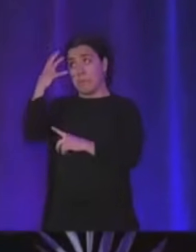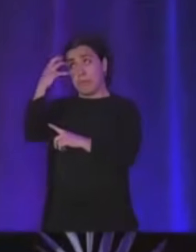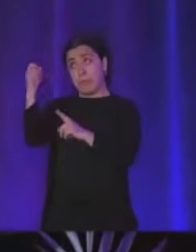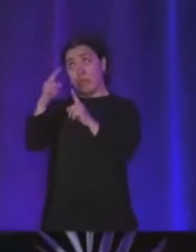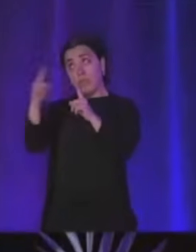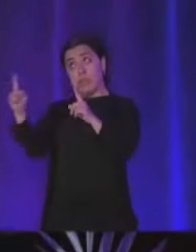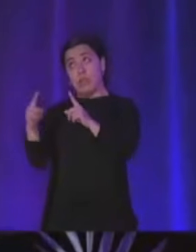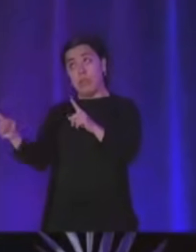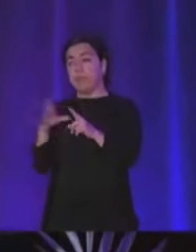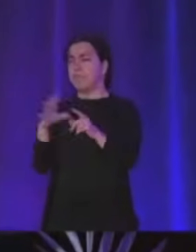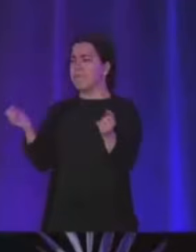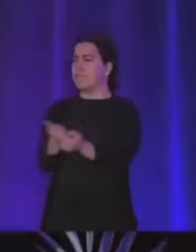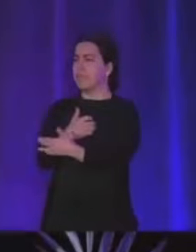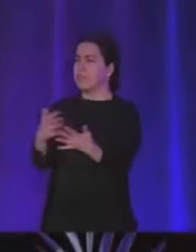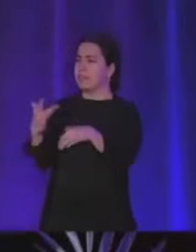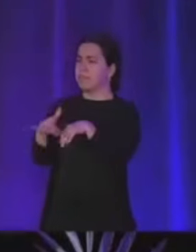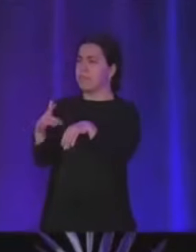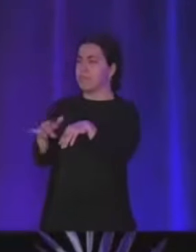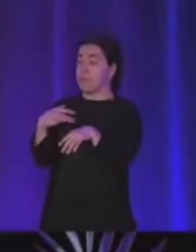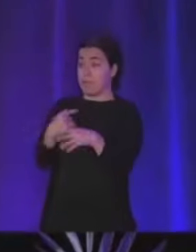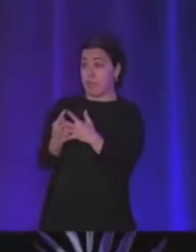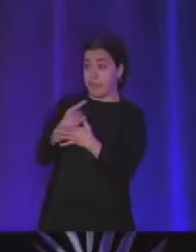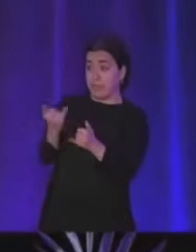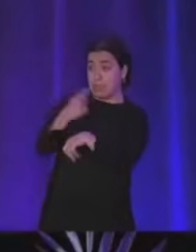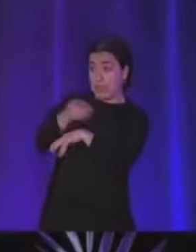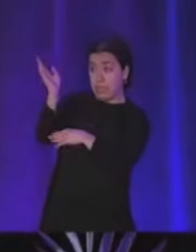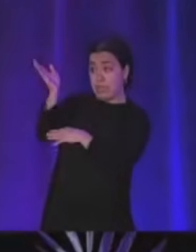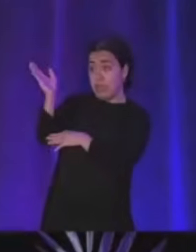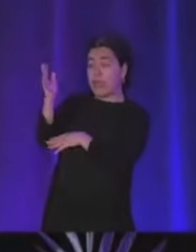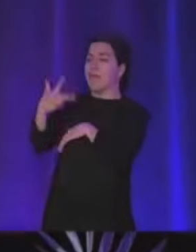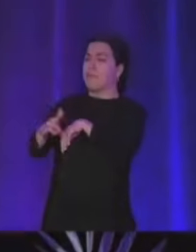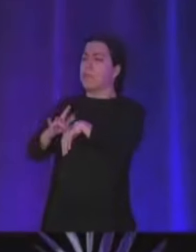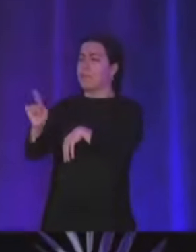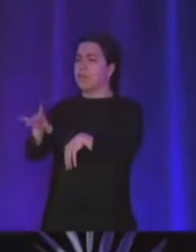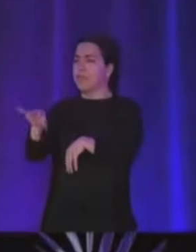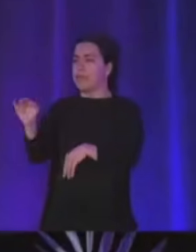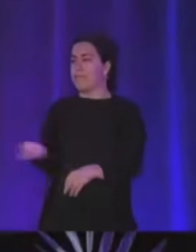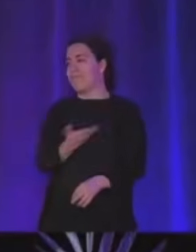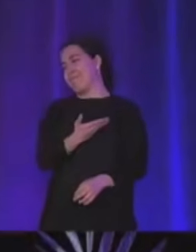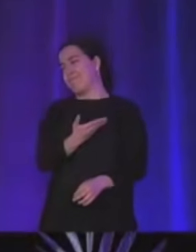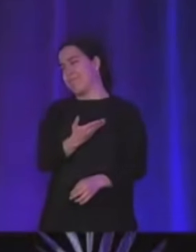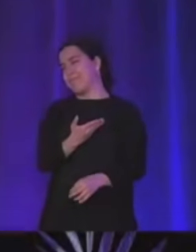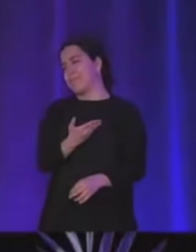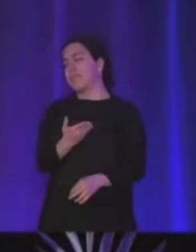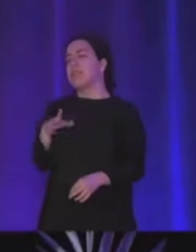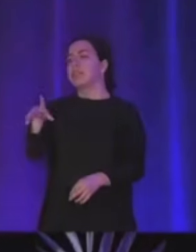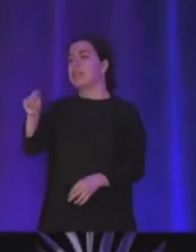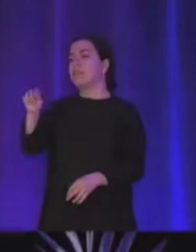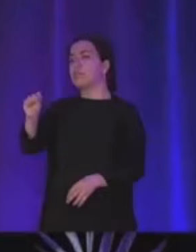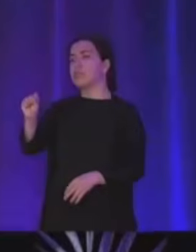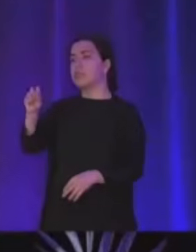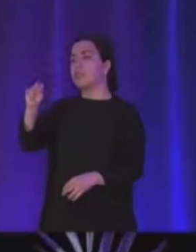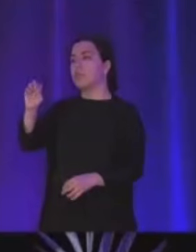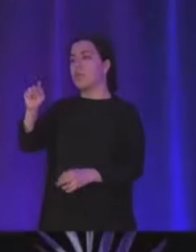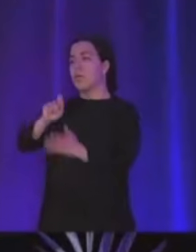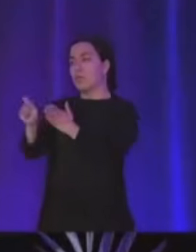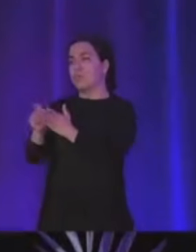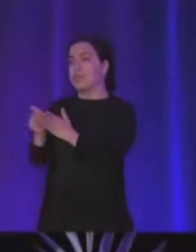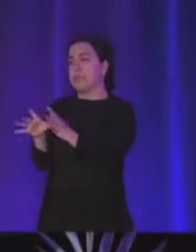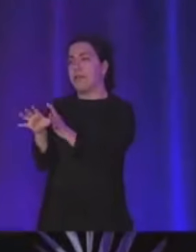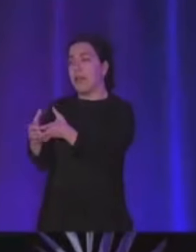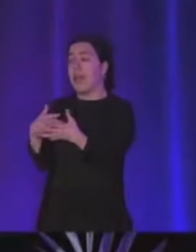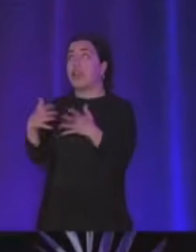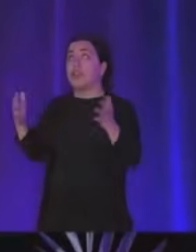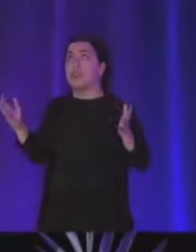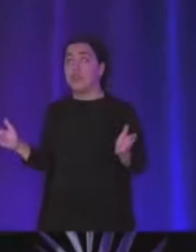have all this stuff, all the things I'm going to go over today, available for you in this template TypeScript node package. And I really encourage